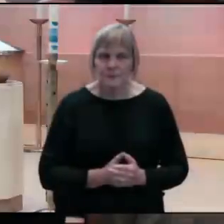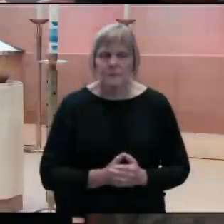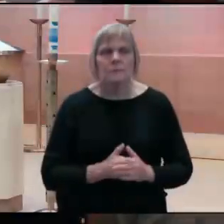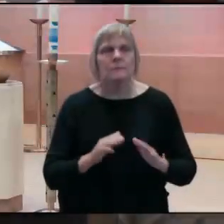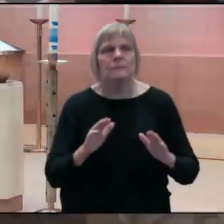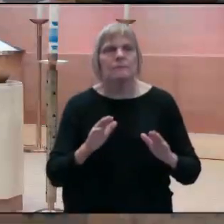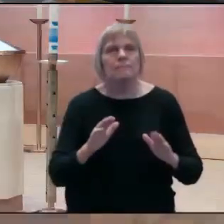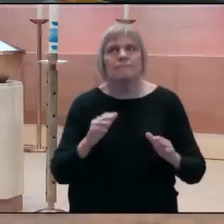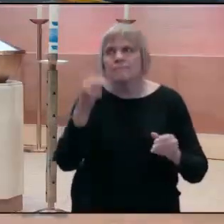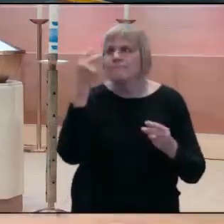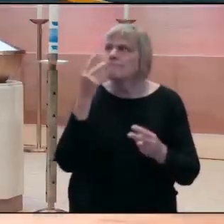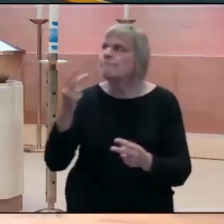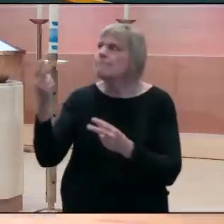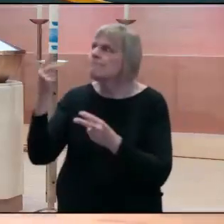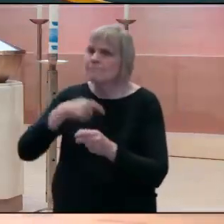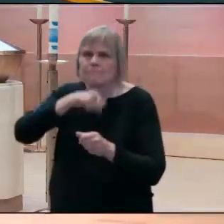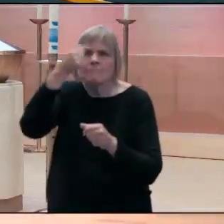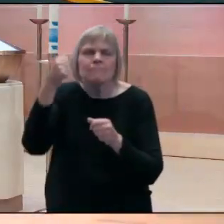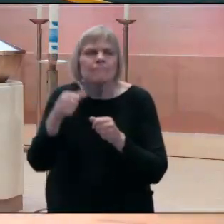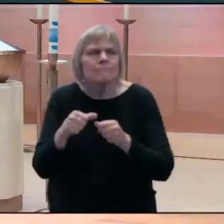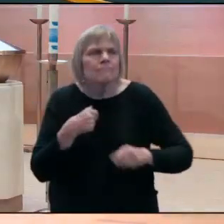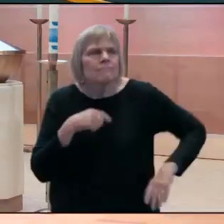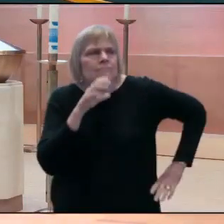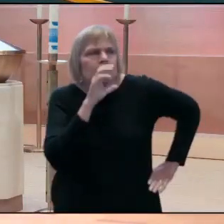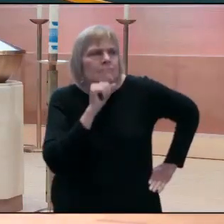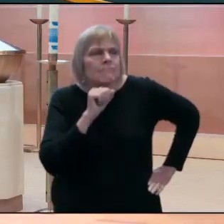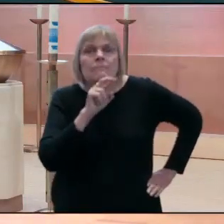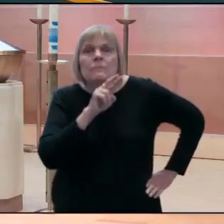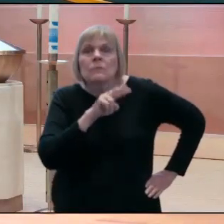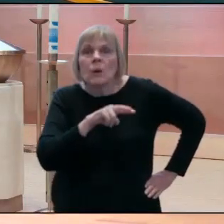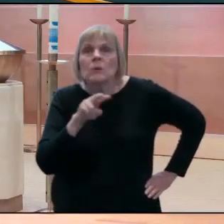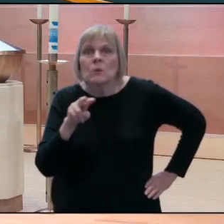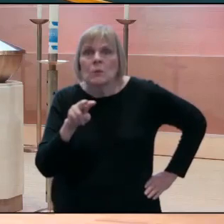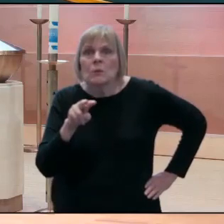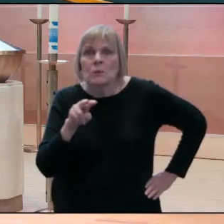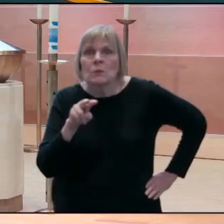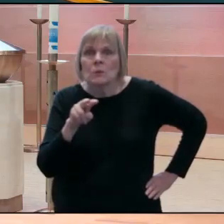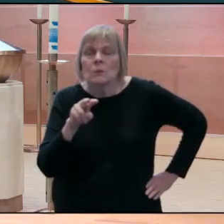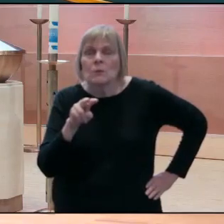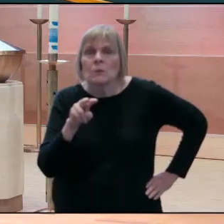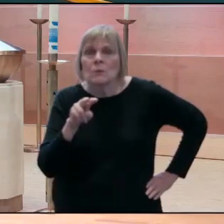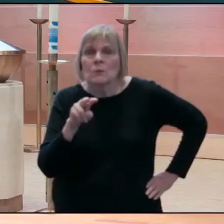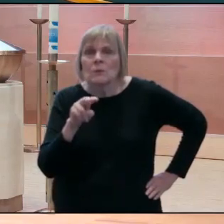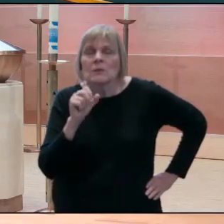I remember back when I was 22,